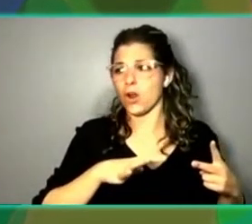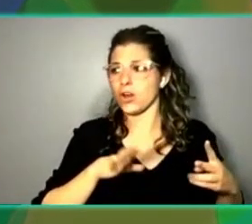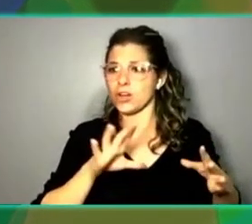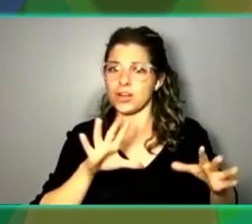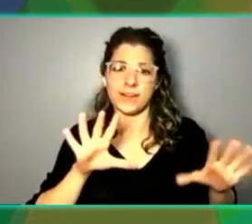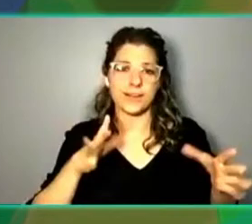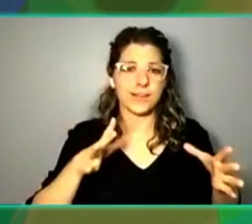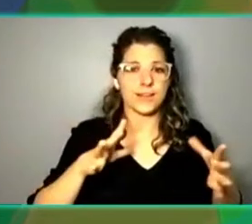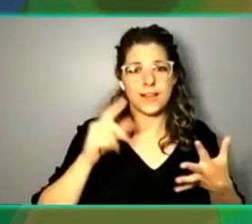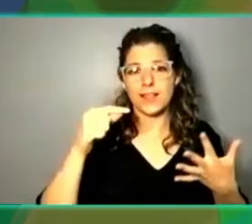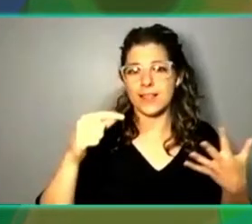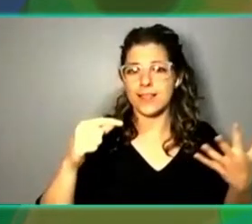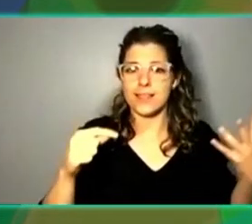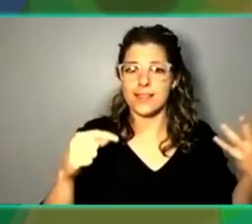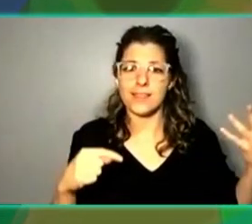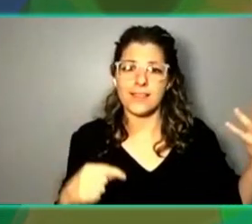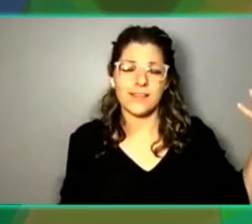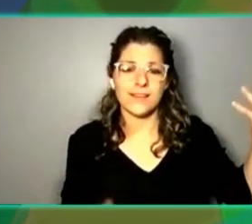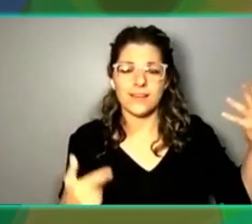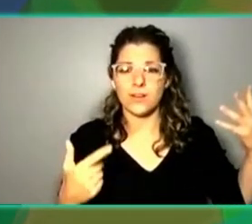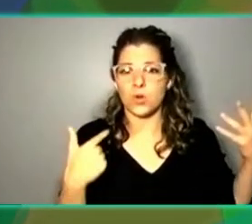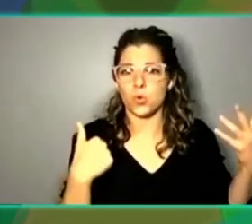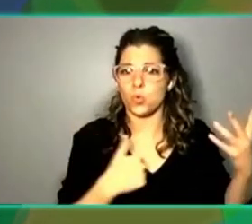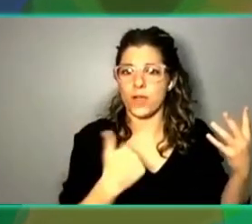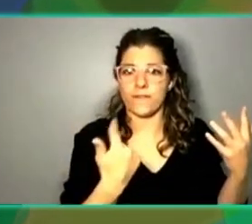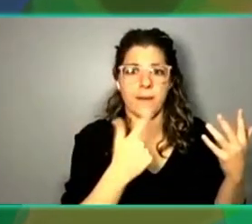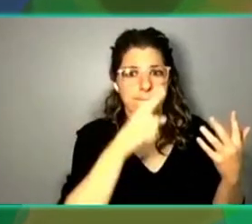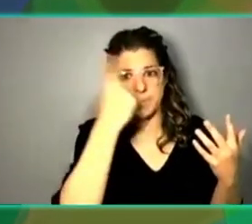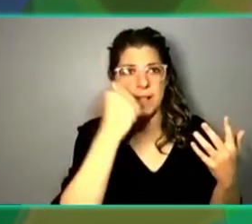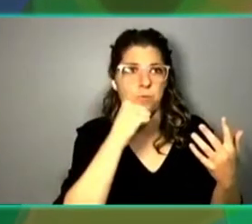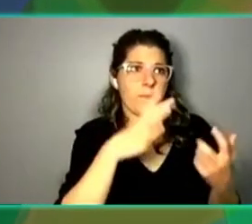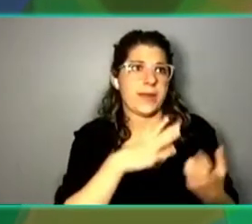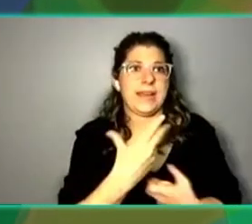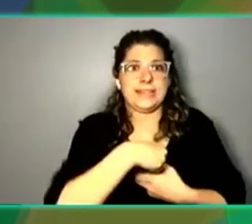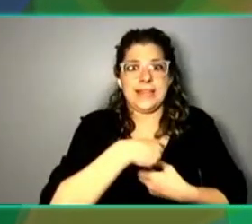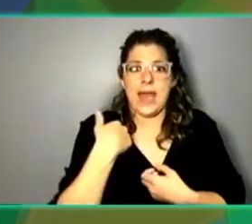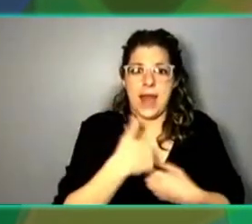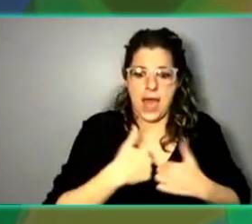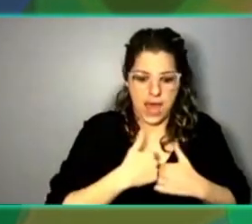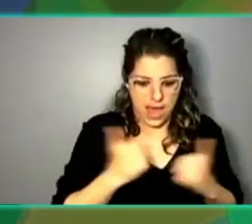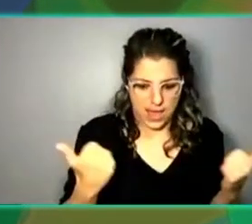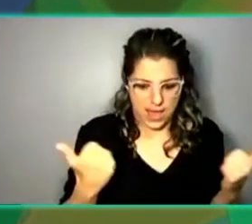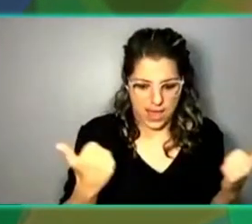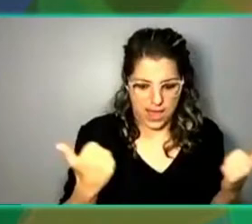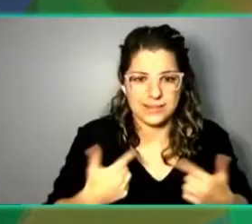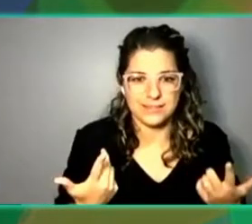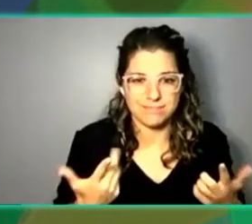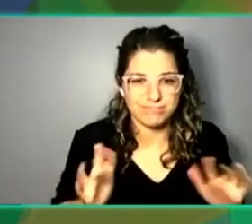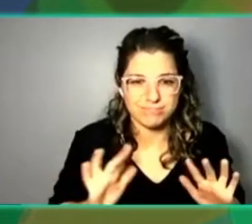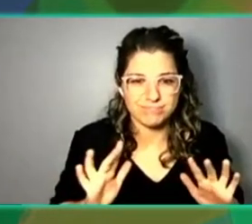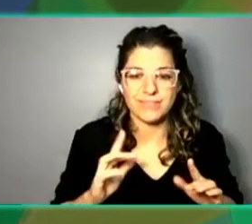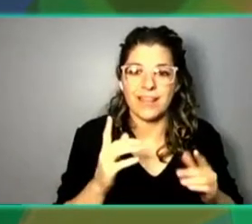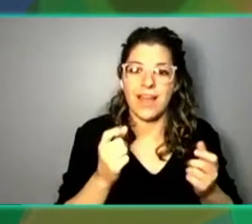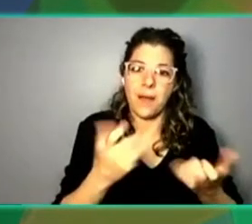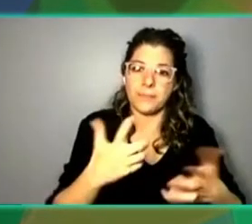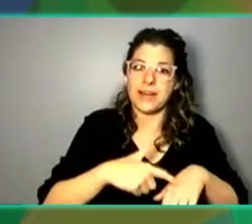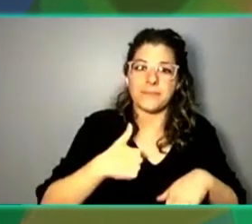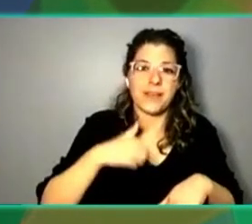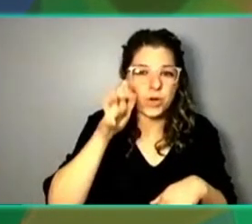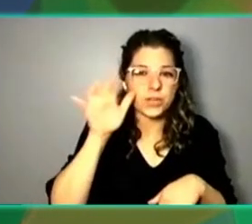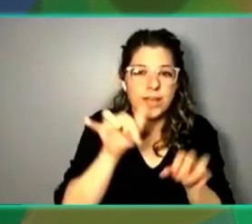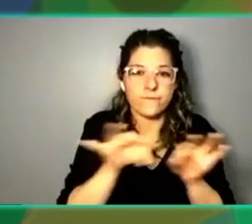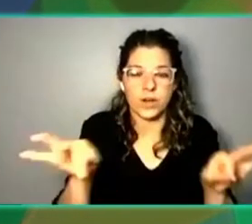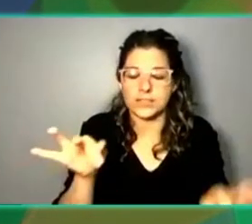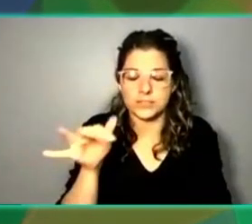these things, like, oh, we all have a Black woman inside us kind of thing, you know? Mm-hmm. Like the amount of times that I've heard that is